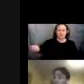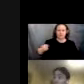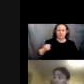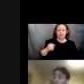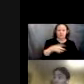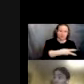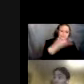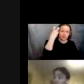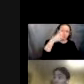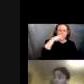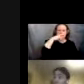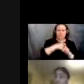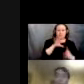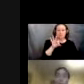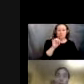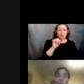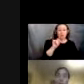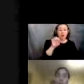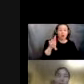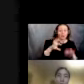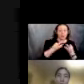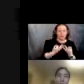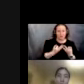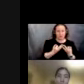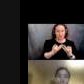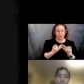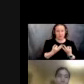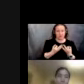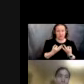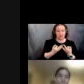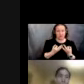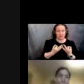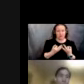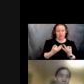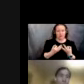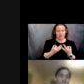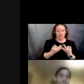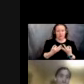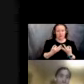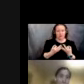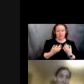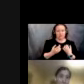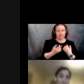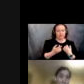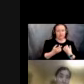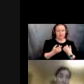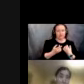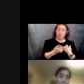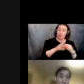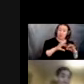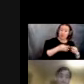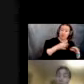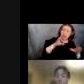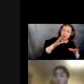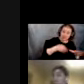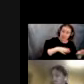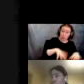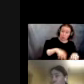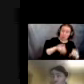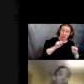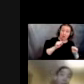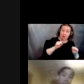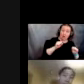families who, you know, were going to adopt the children, but they said, "You're coming too," and